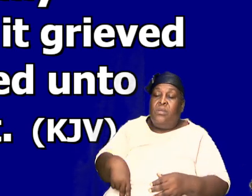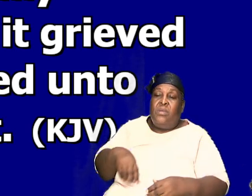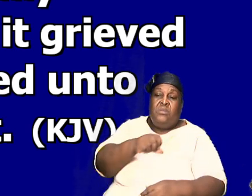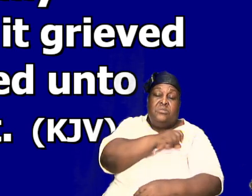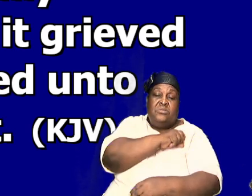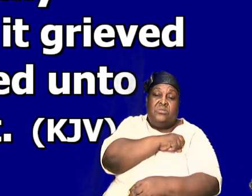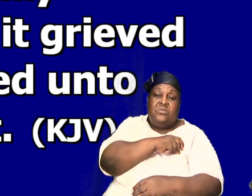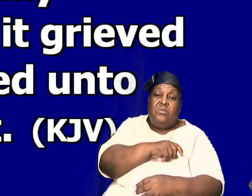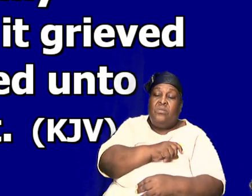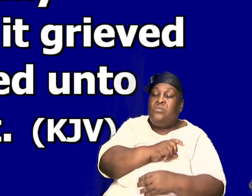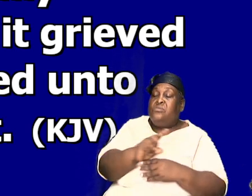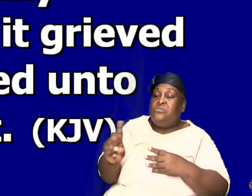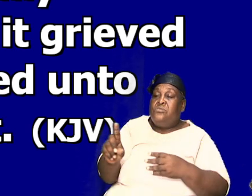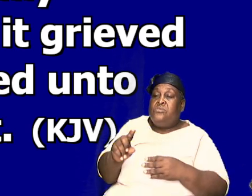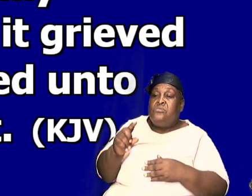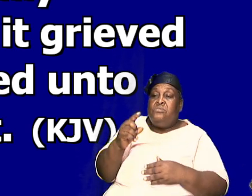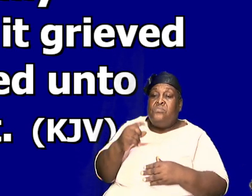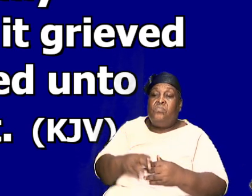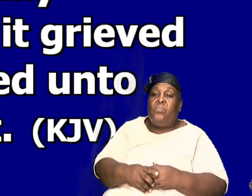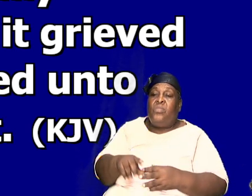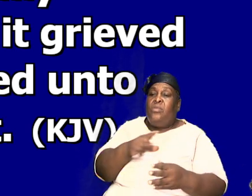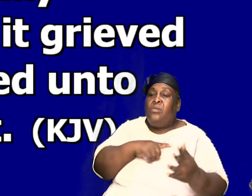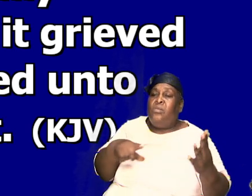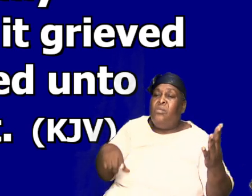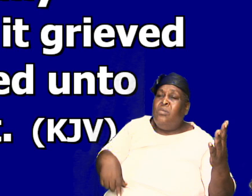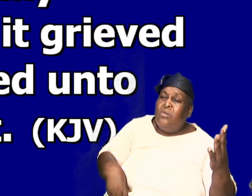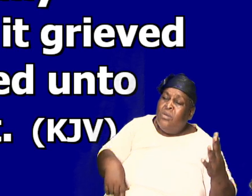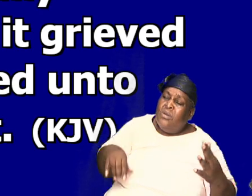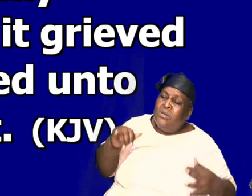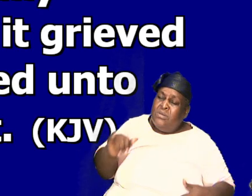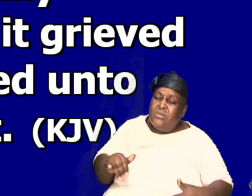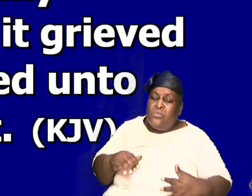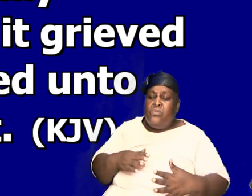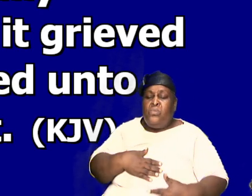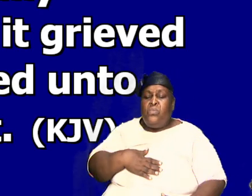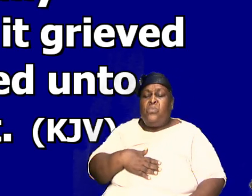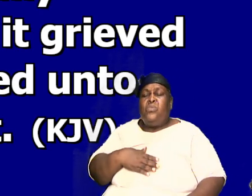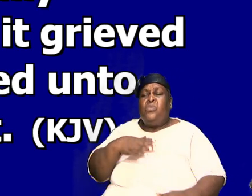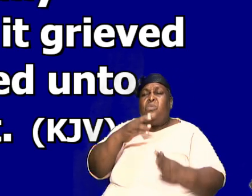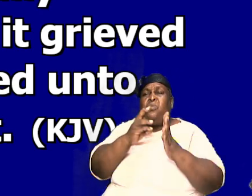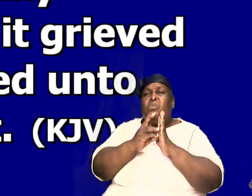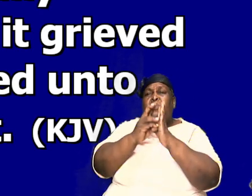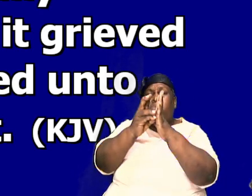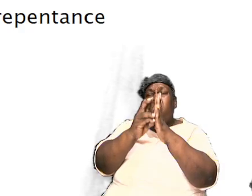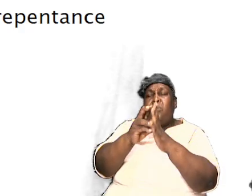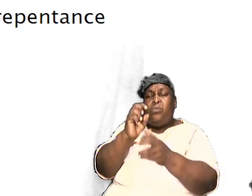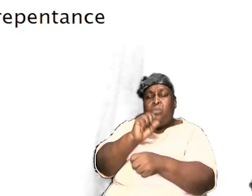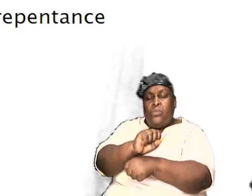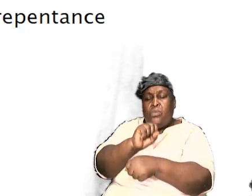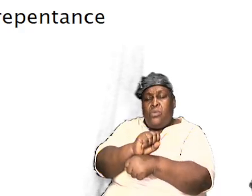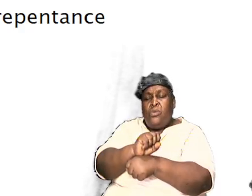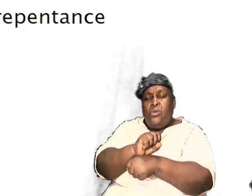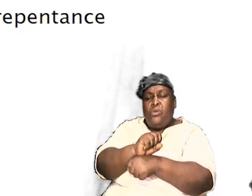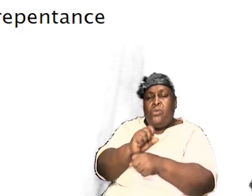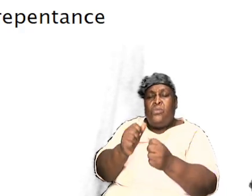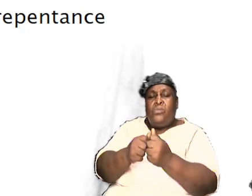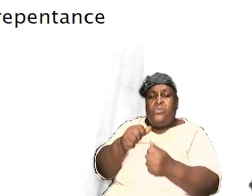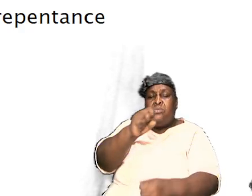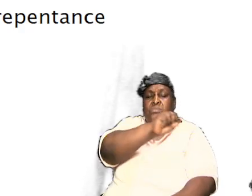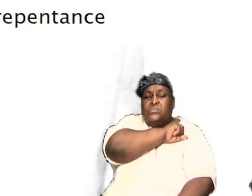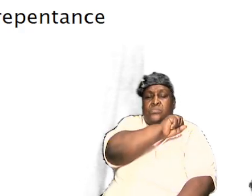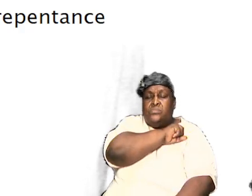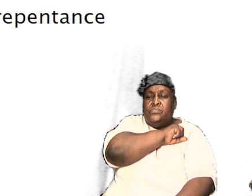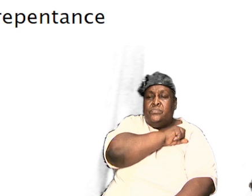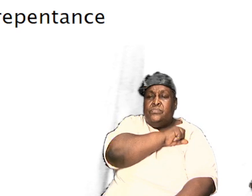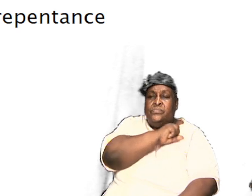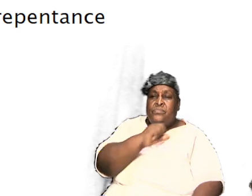before, the Lord was still willing to work with him.